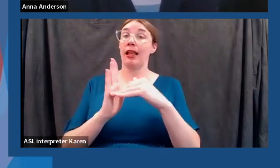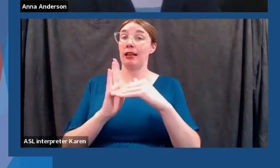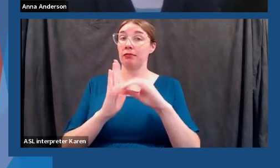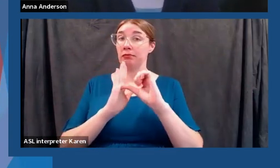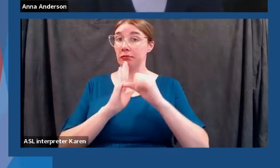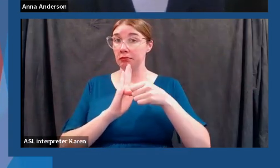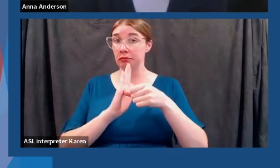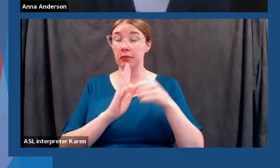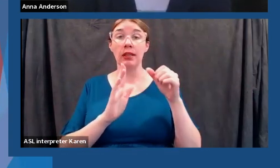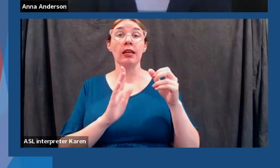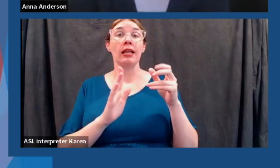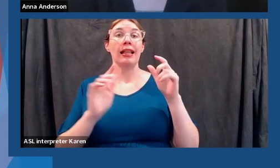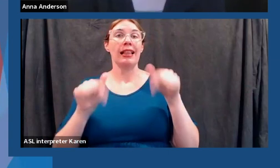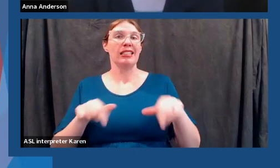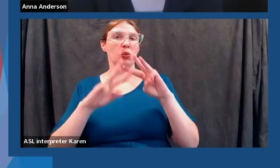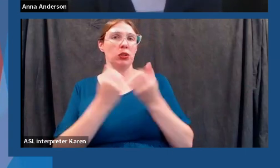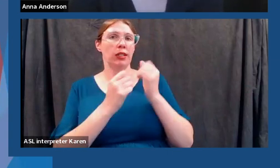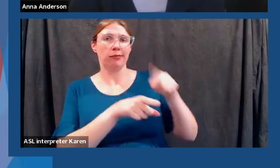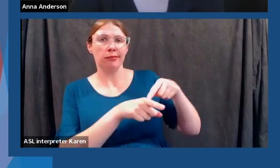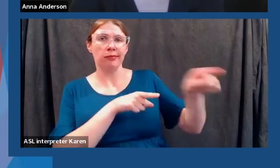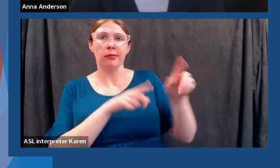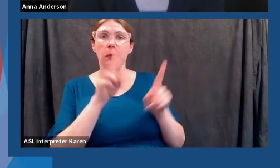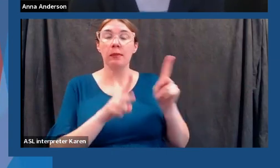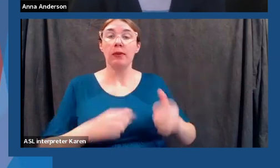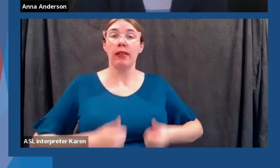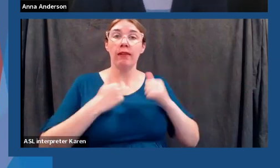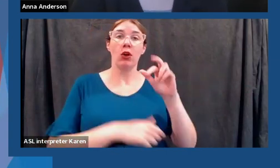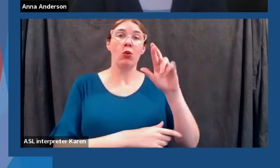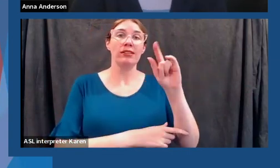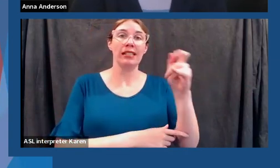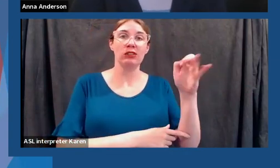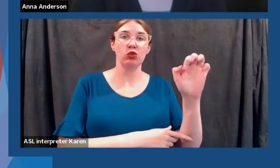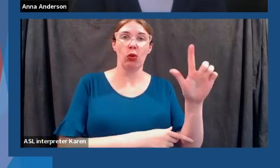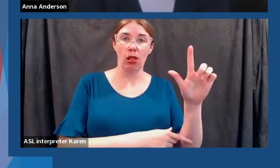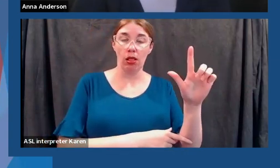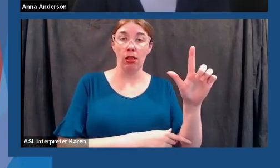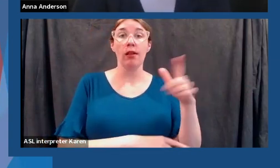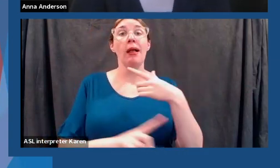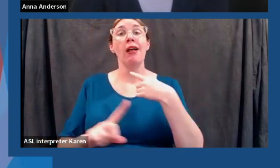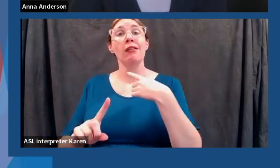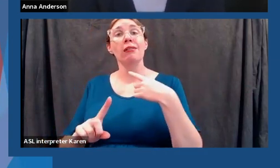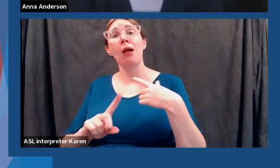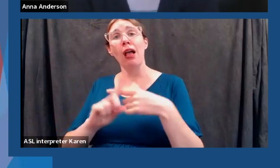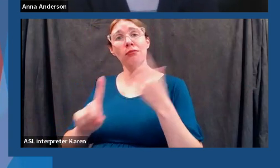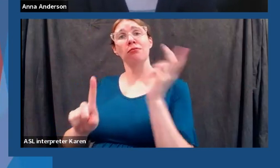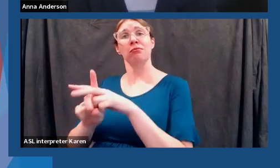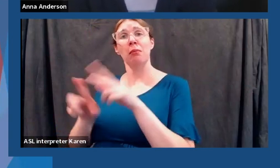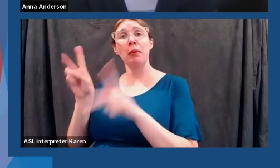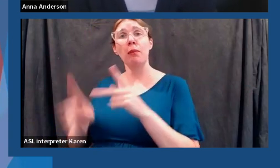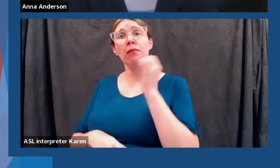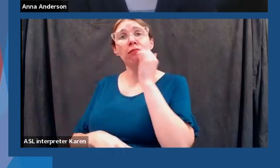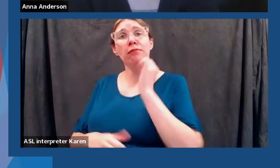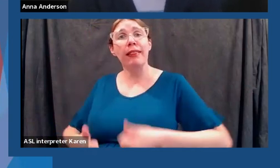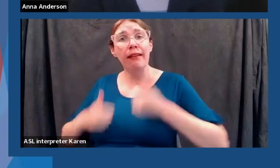in residential living situations, but also in daily life. So voting is an